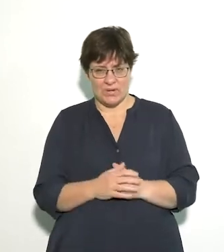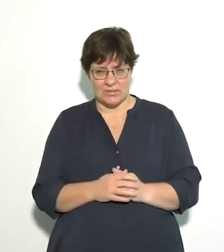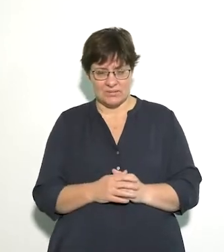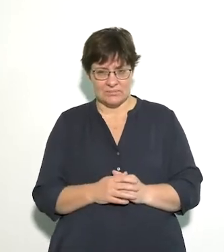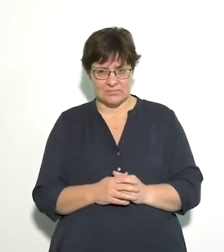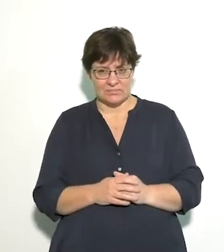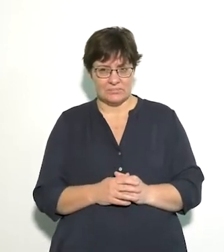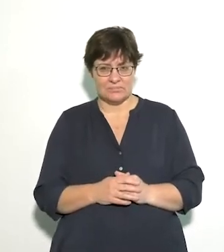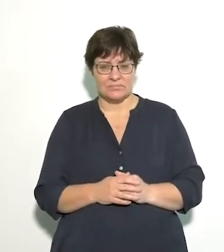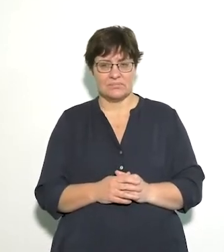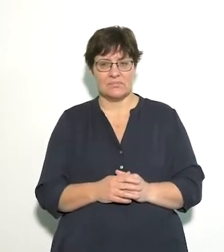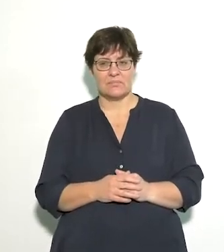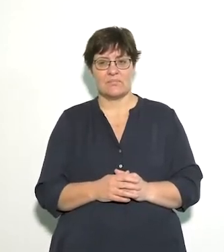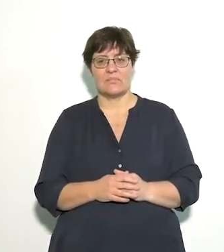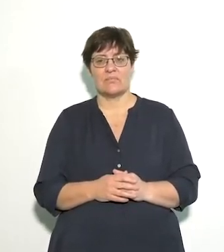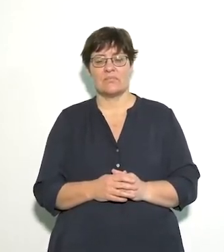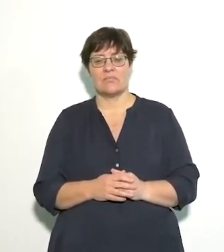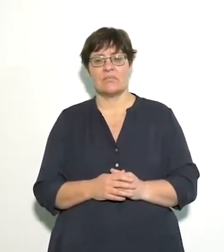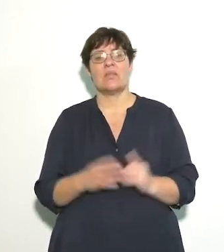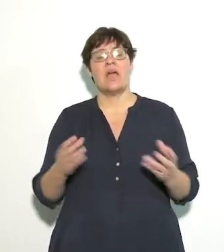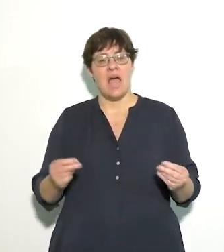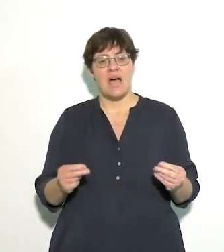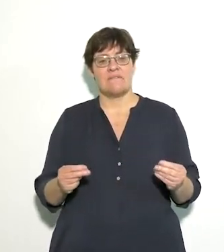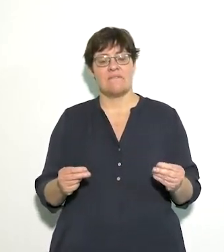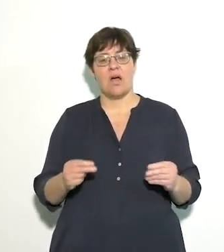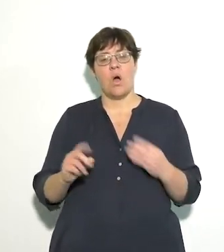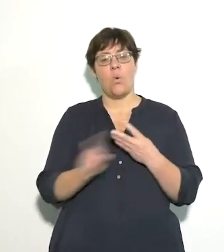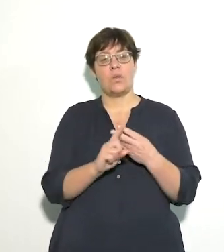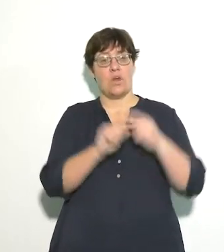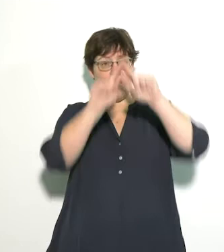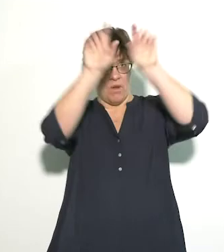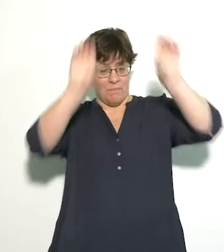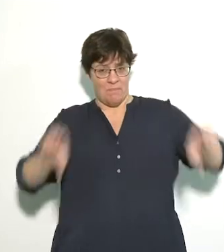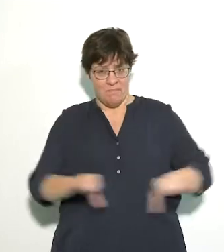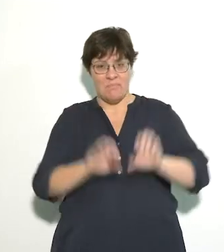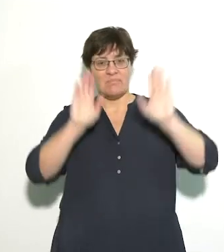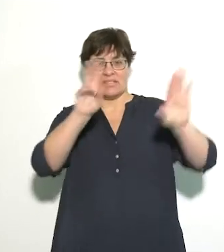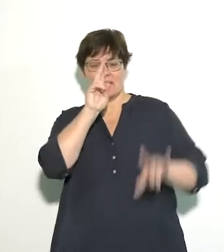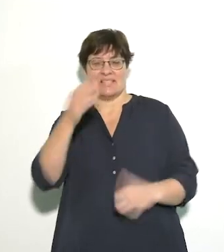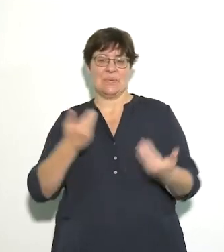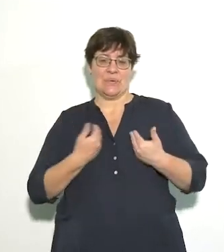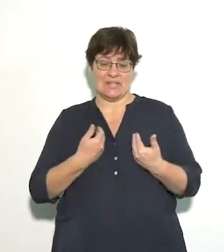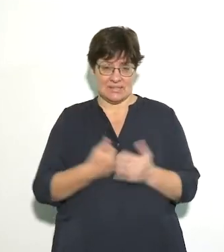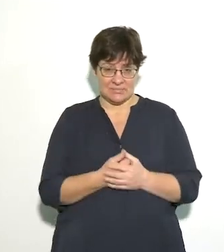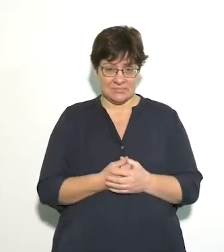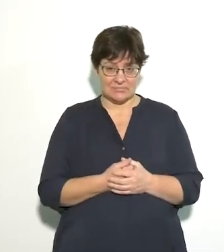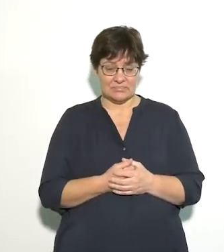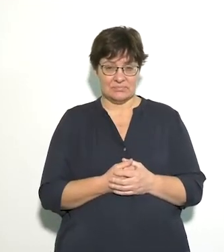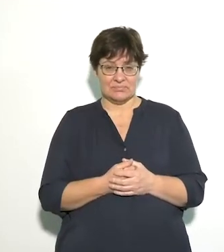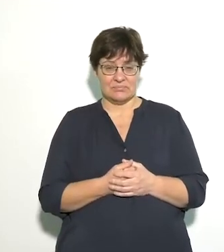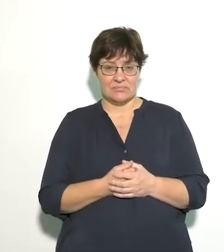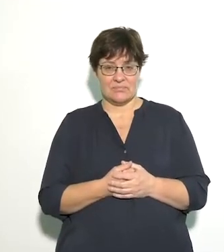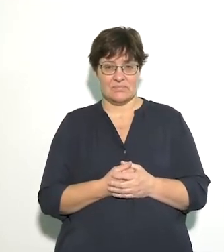gives you the space to work with. Put it against the window pane and you will be able to see it neatly.